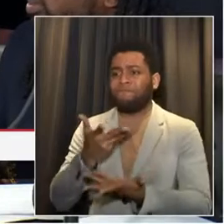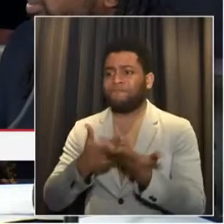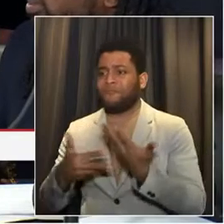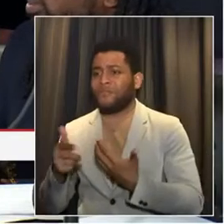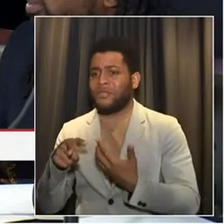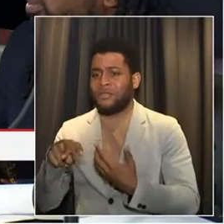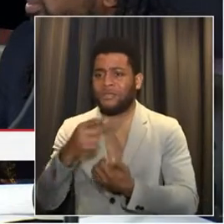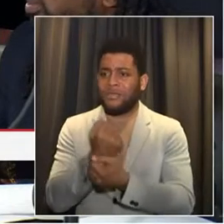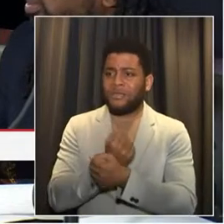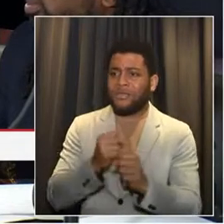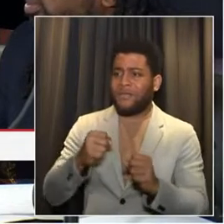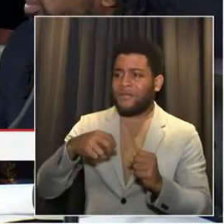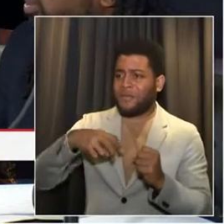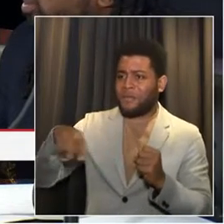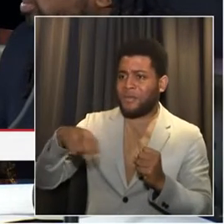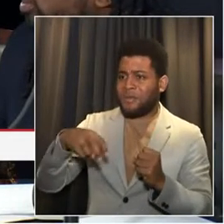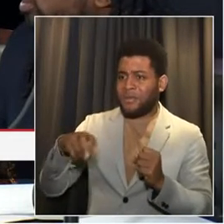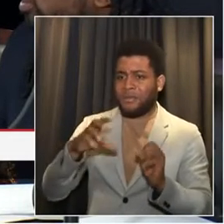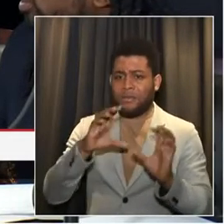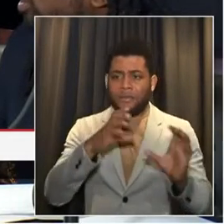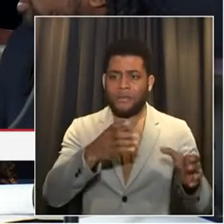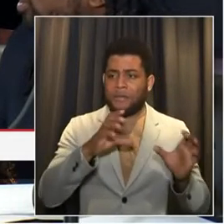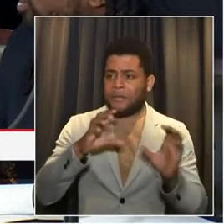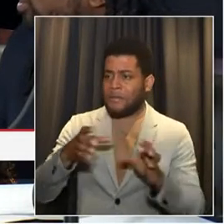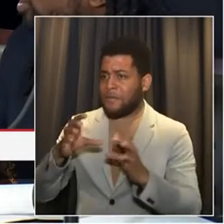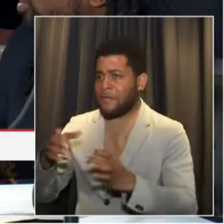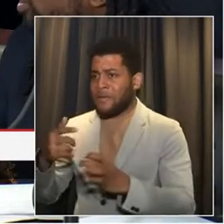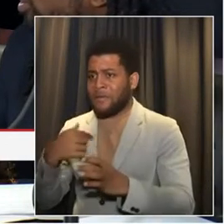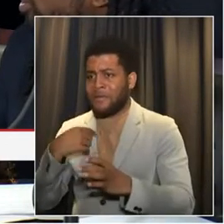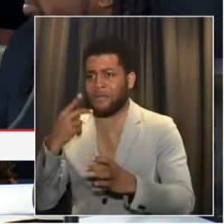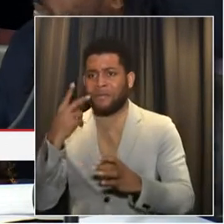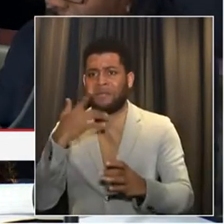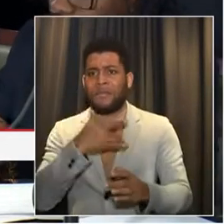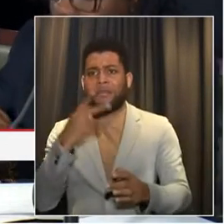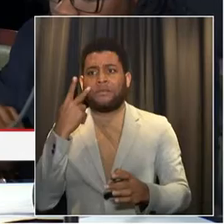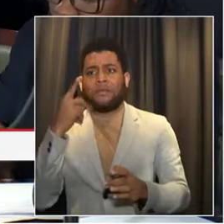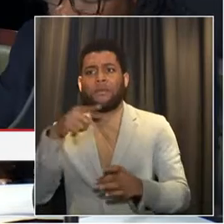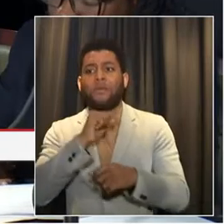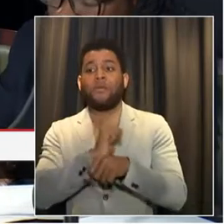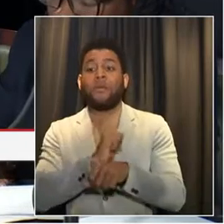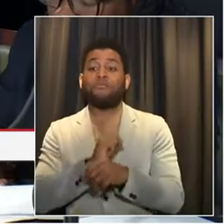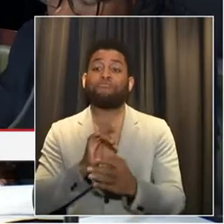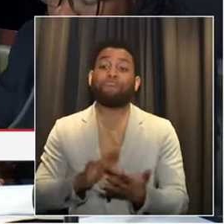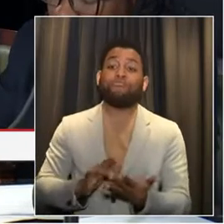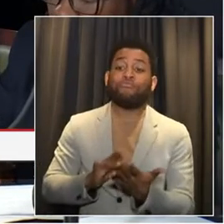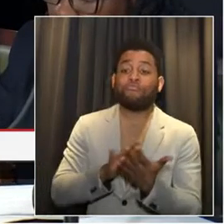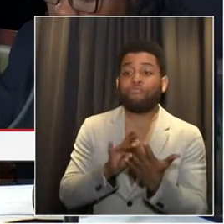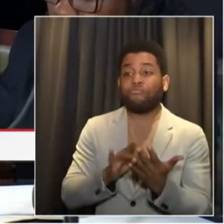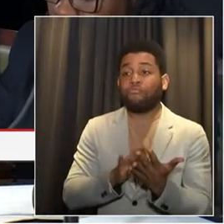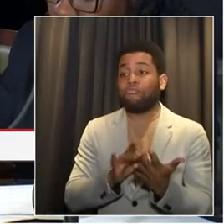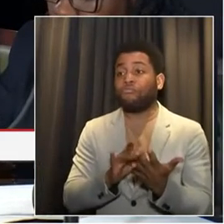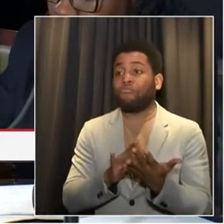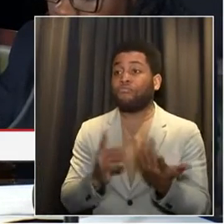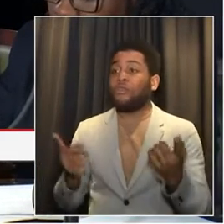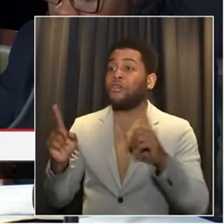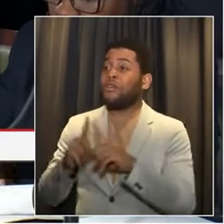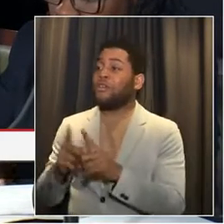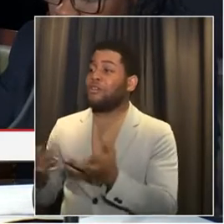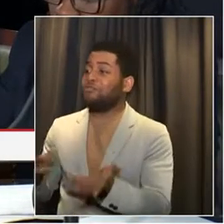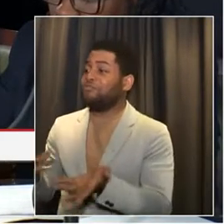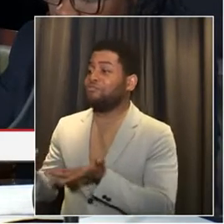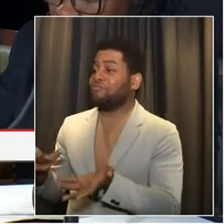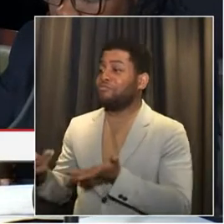are, I often see the workers who are either on their phones or standing with each other, talking to each other, very